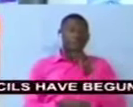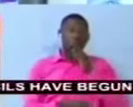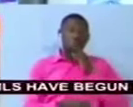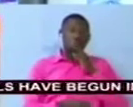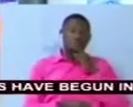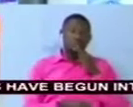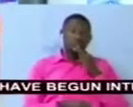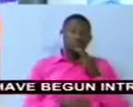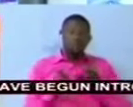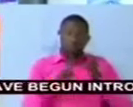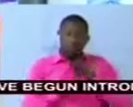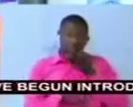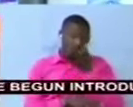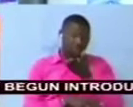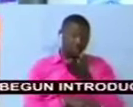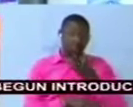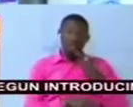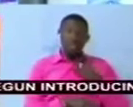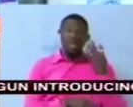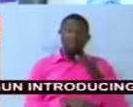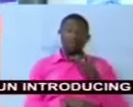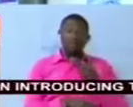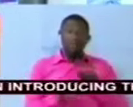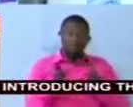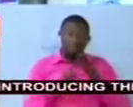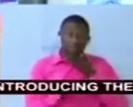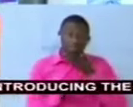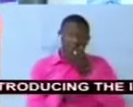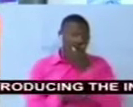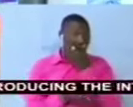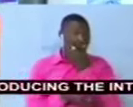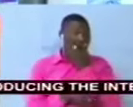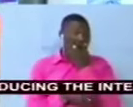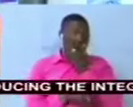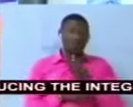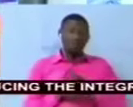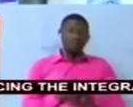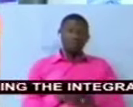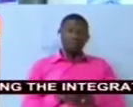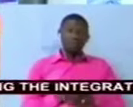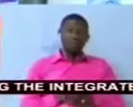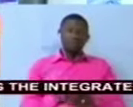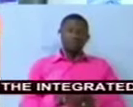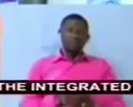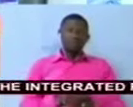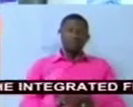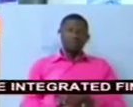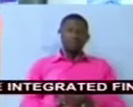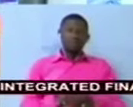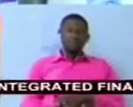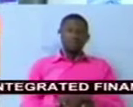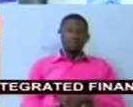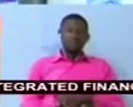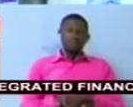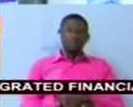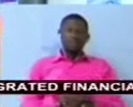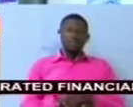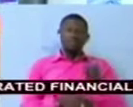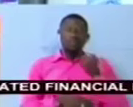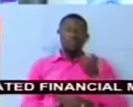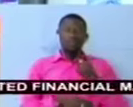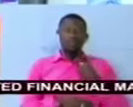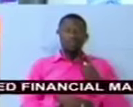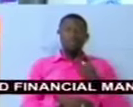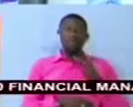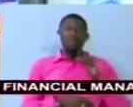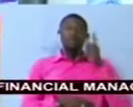I didn't have informed them, they wouldn't go there. Because I was the whistleblower, if I did not inform the drug